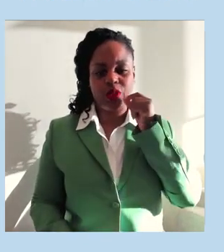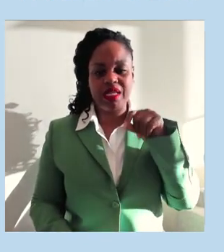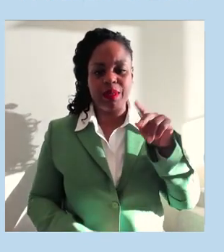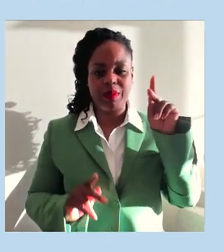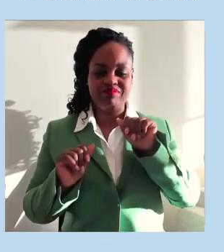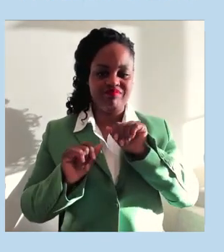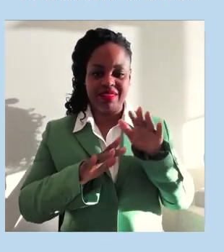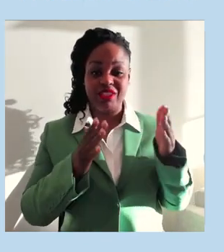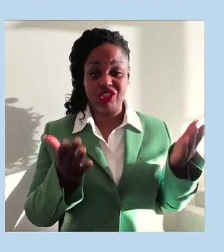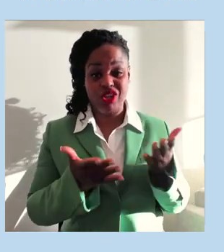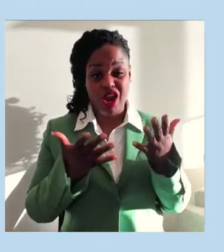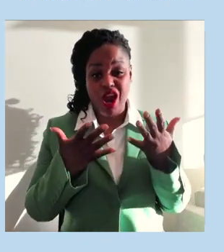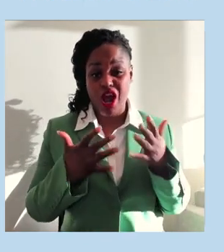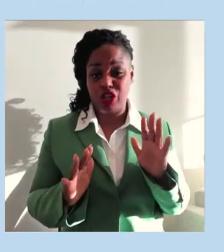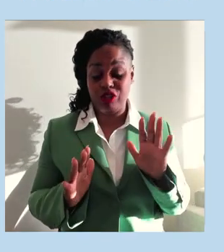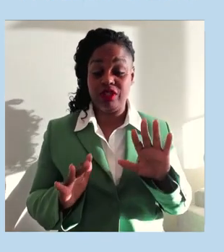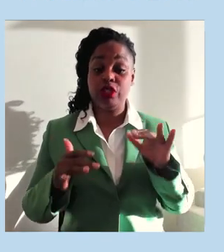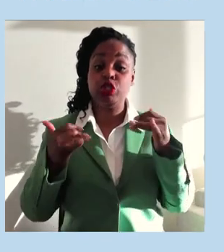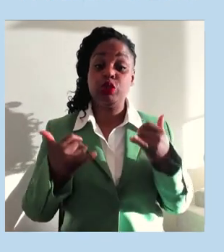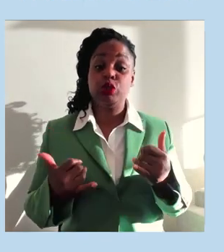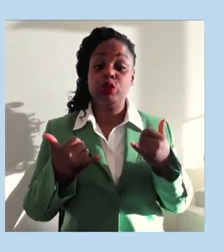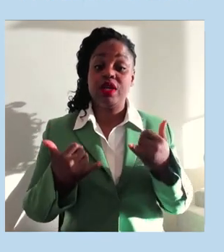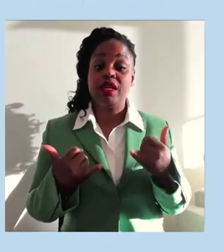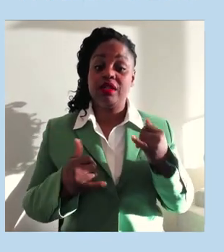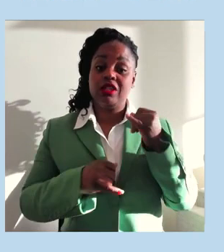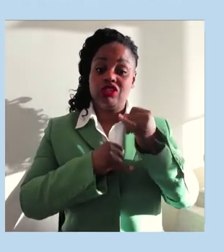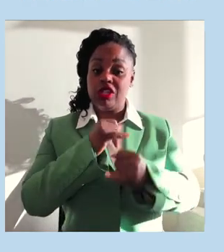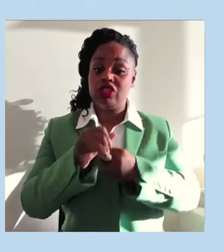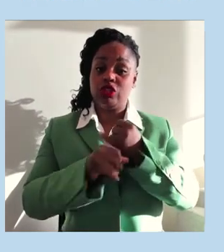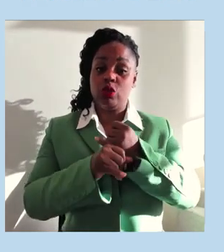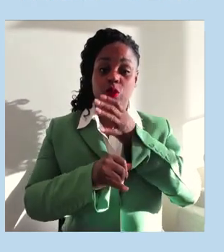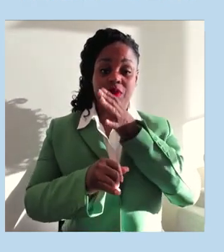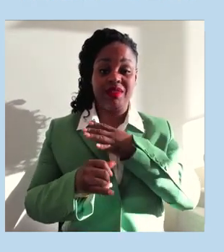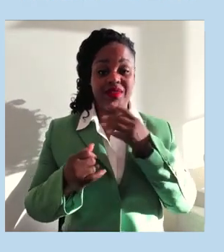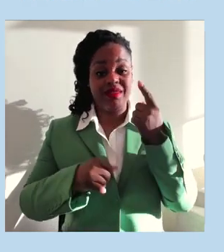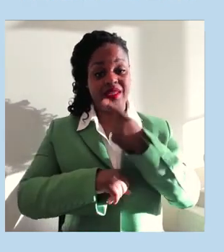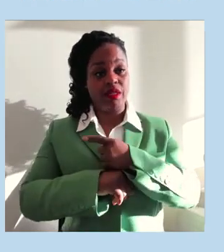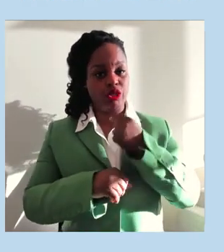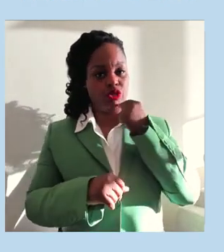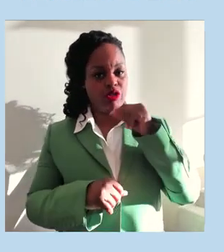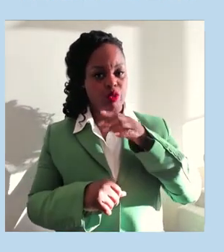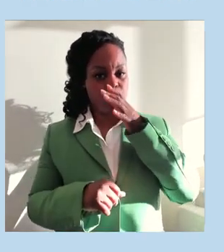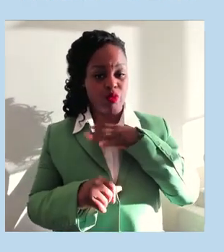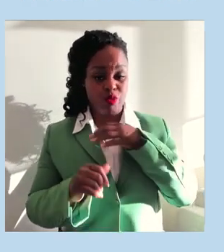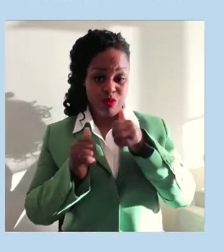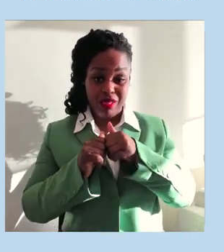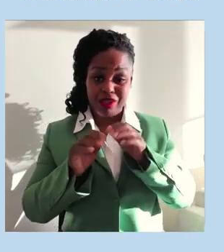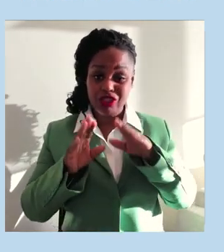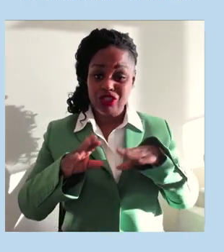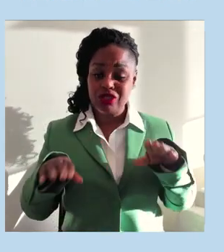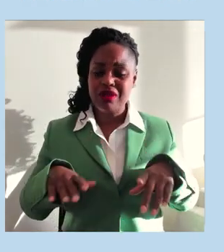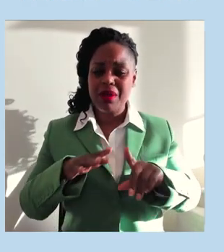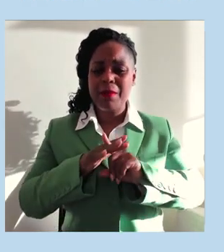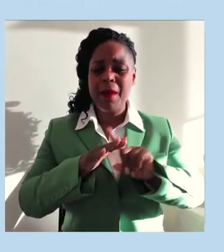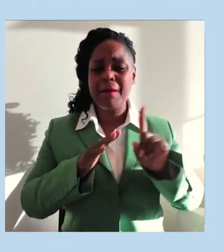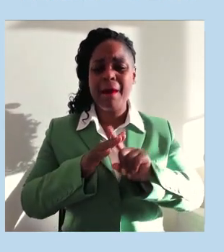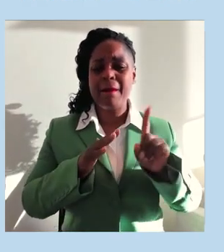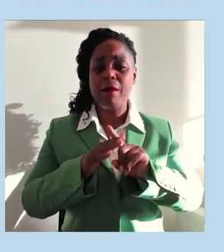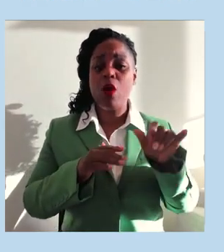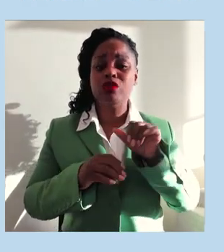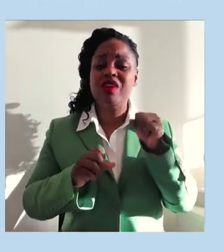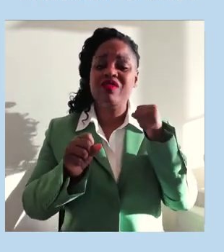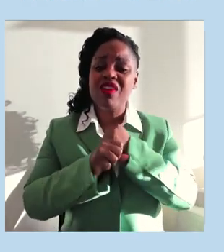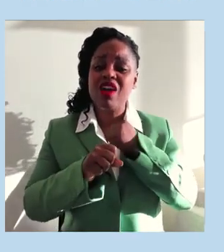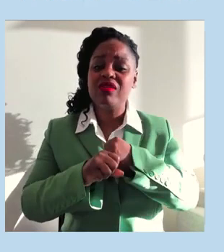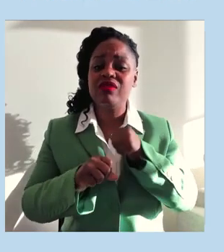Day, Ukrainian women are fleeing their homes with children, fighting to defend their country, and working to provide